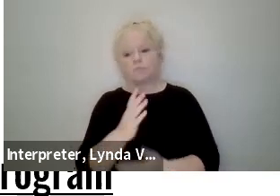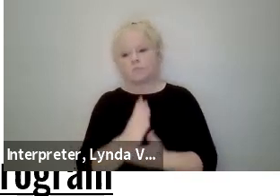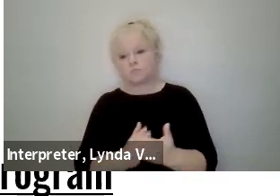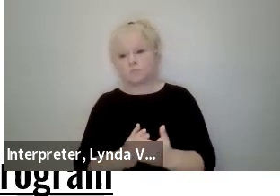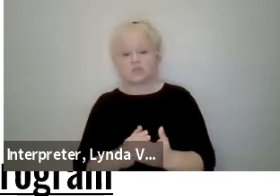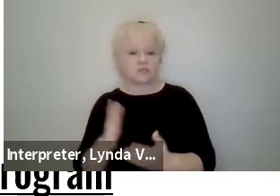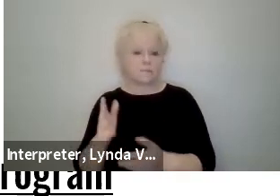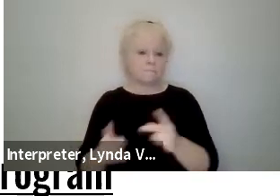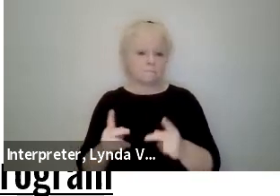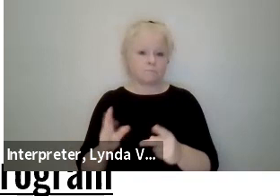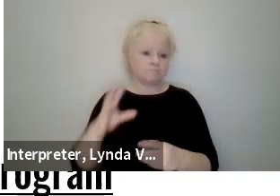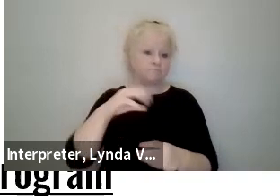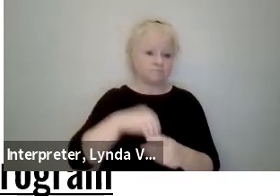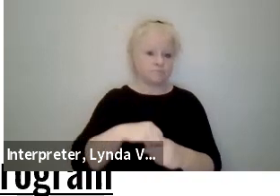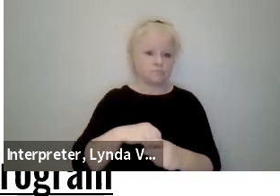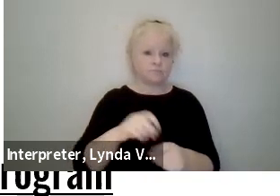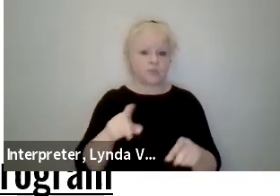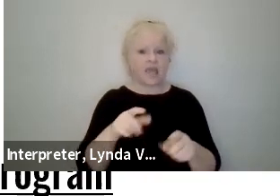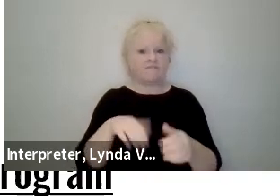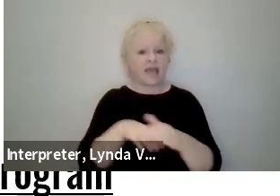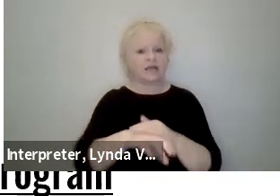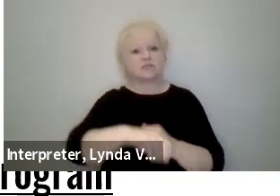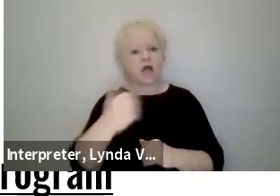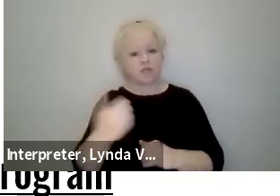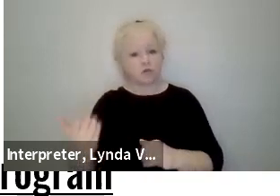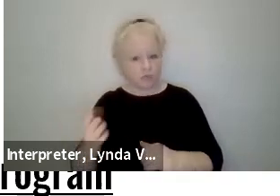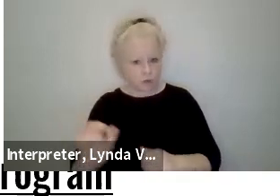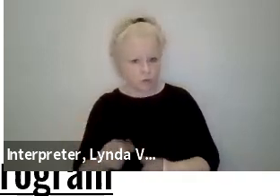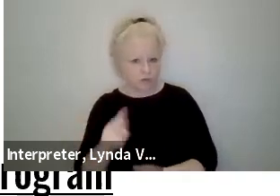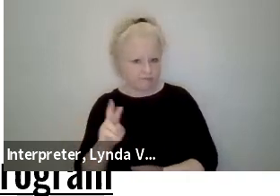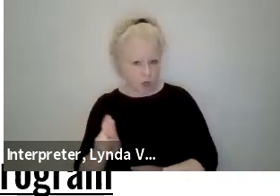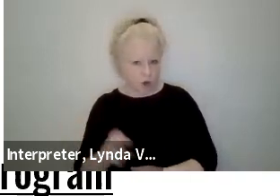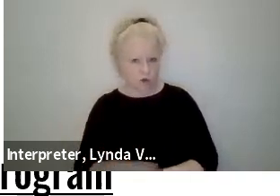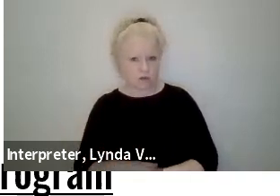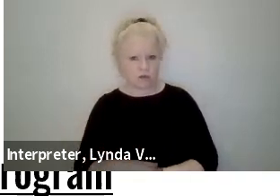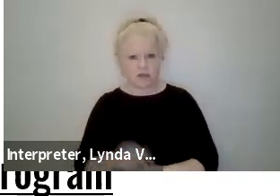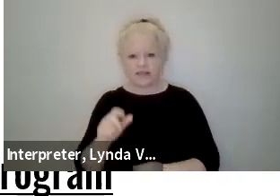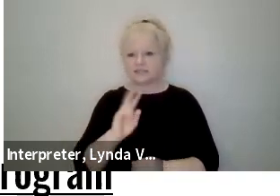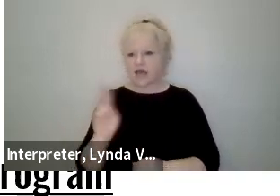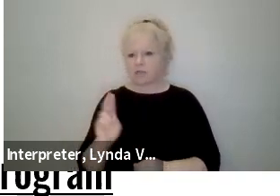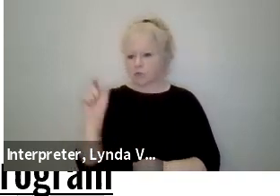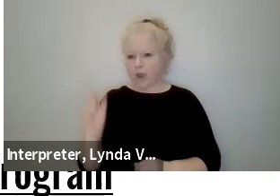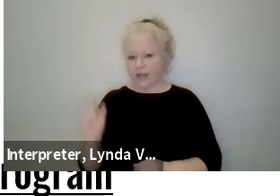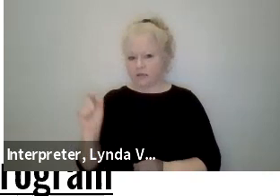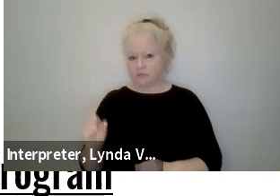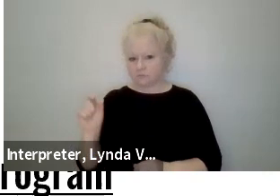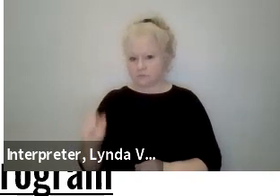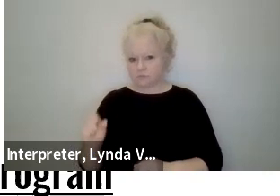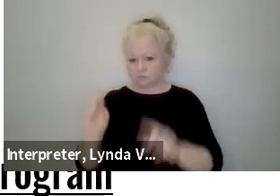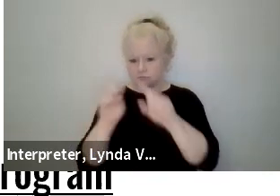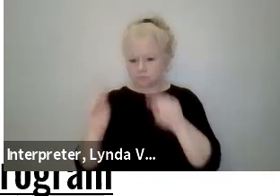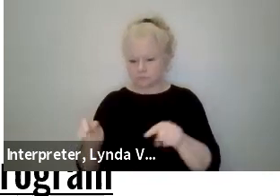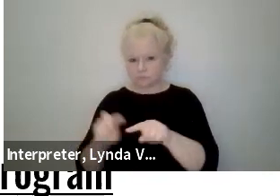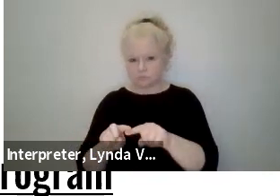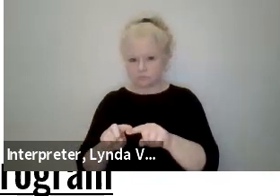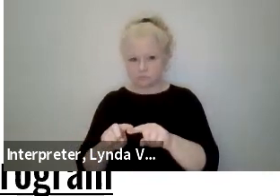vocational services have access to others. And some of those are listed on the right-hand side of the screen. You'll see